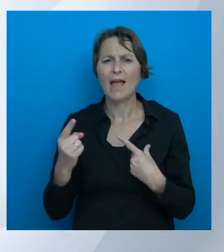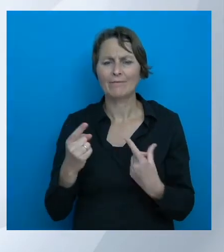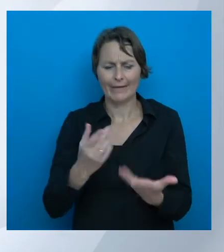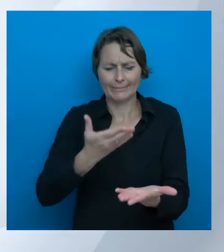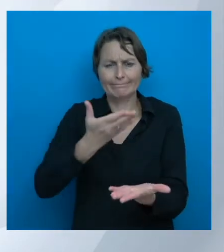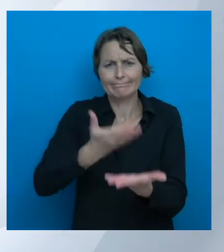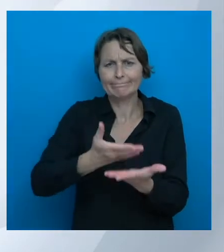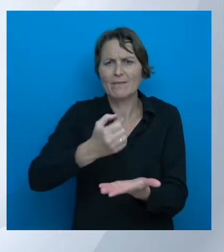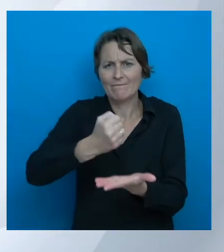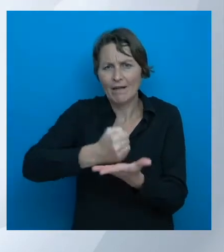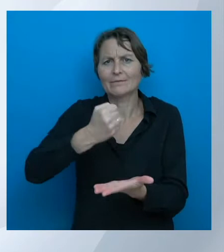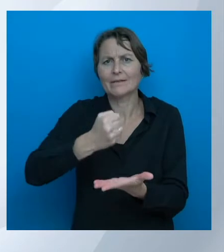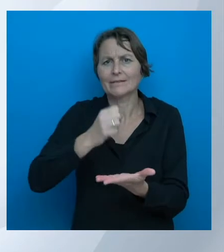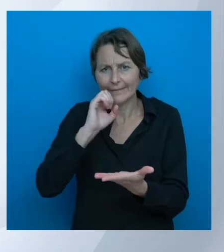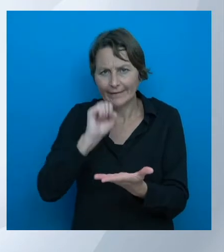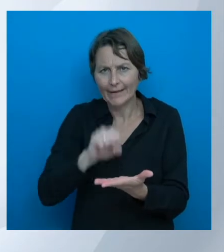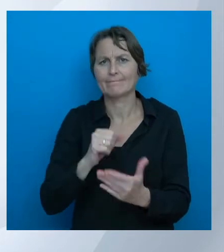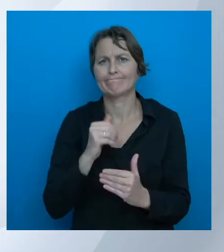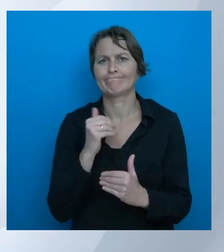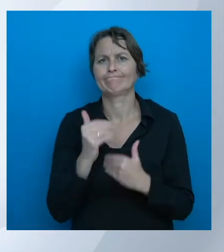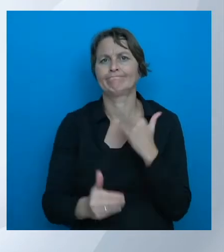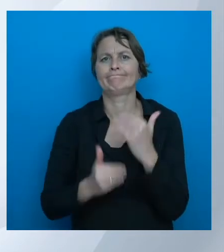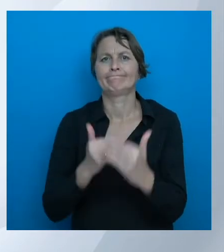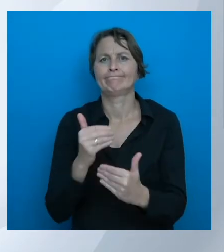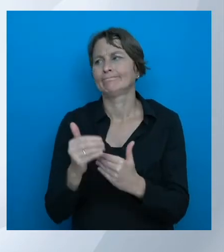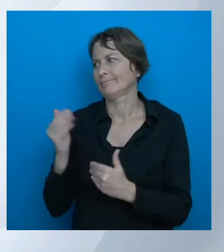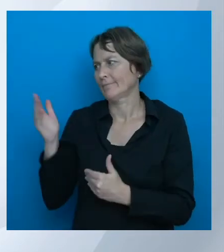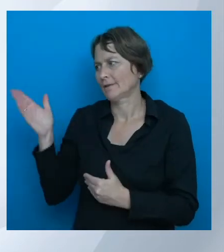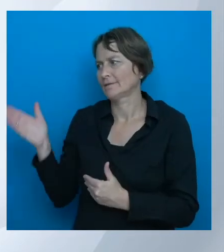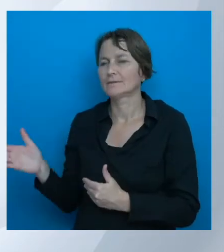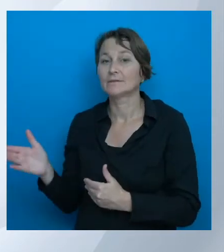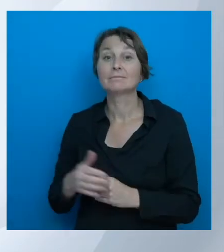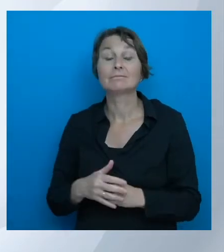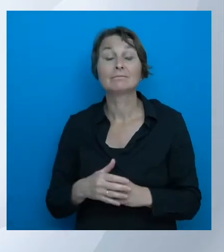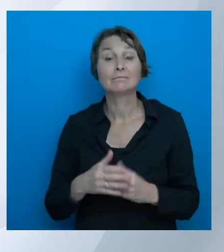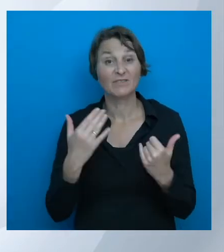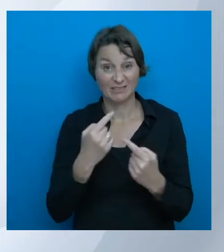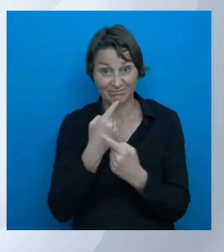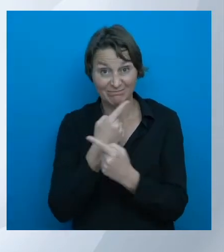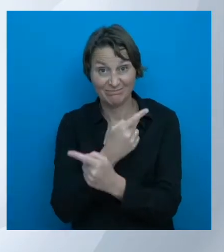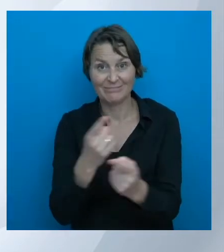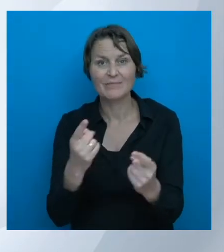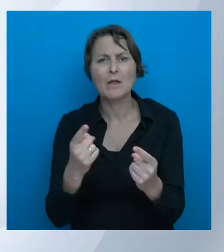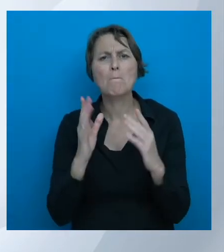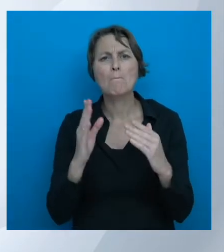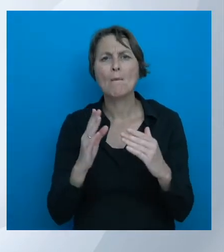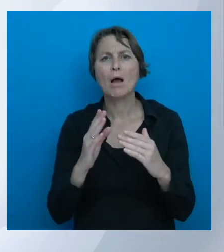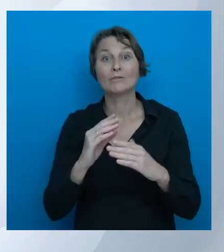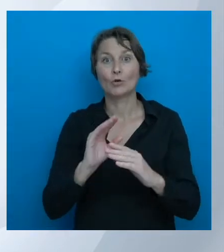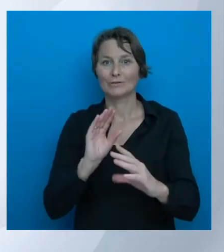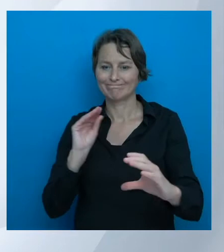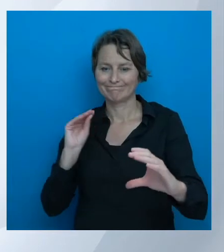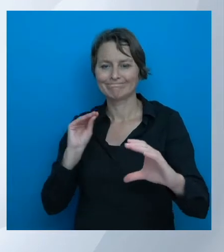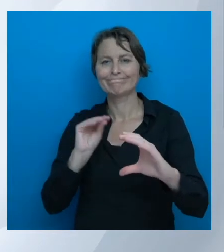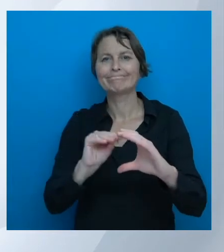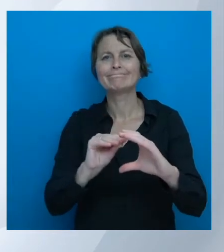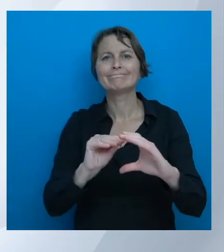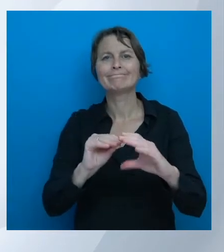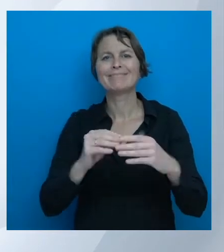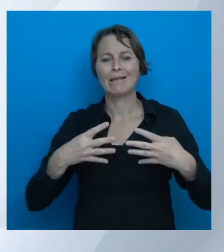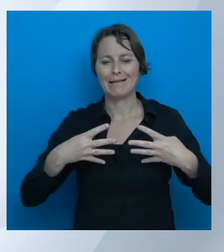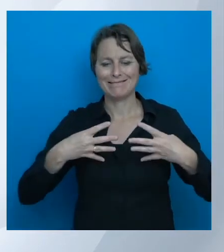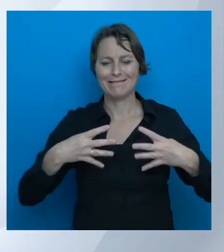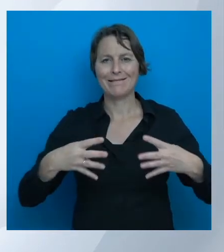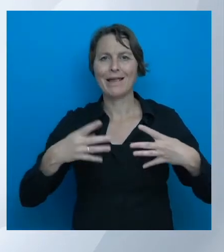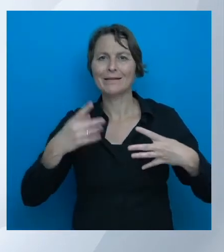Okay, so I told you we need to install Gatekeeper. That is basically a YAML file. I